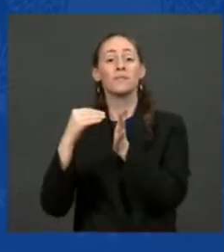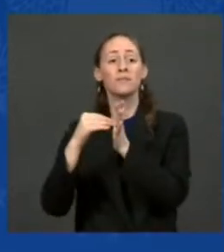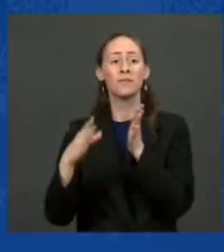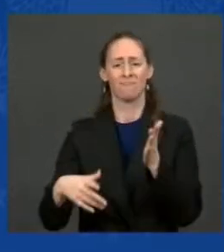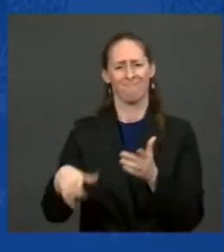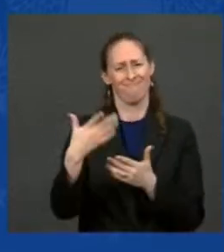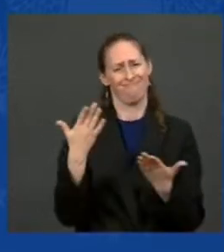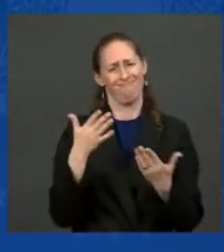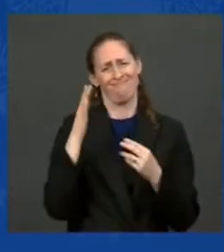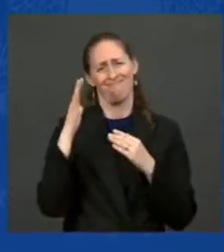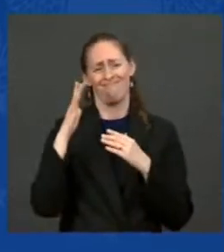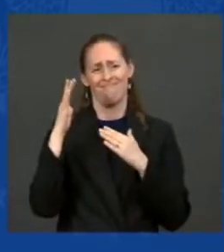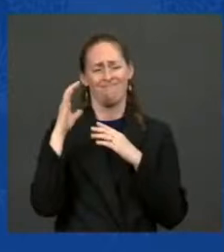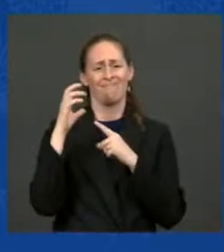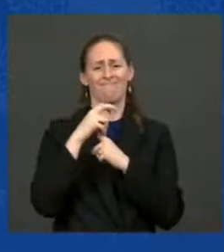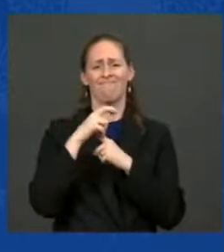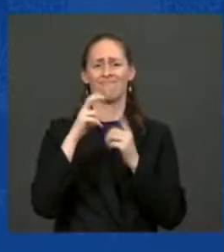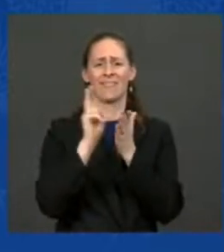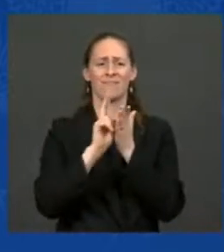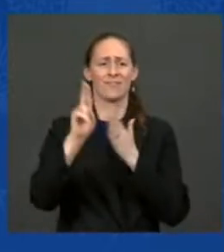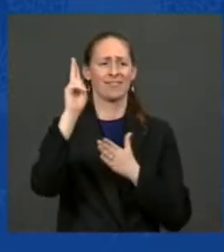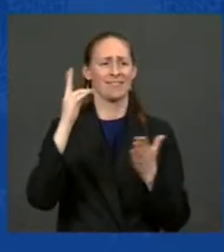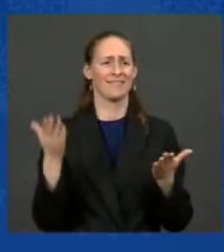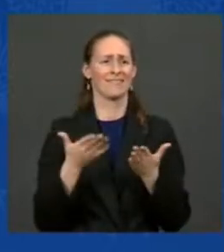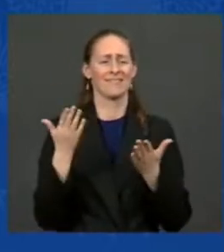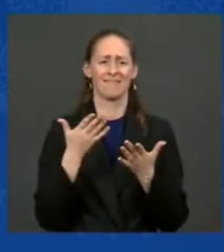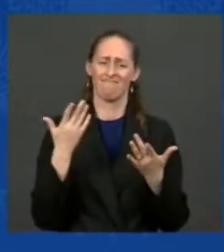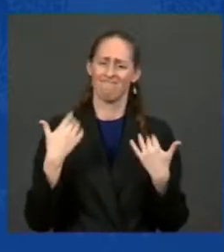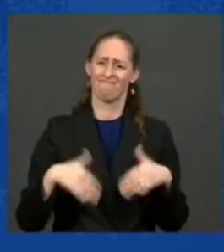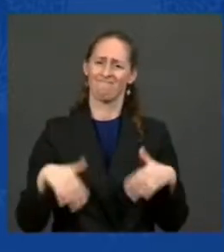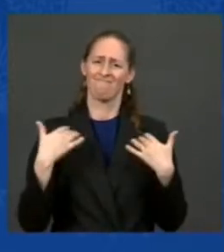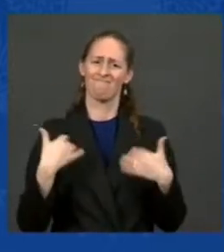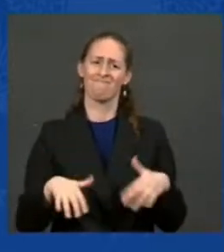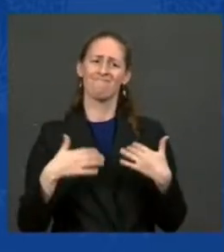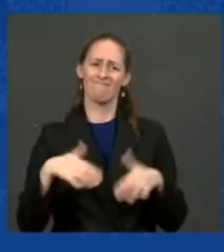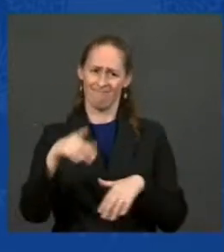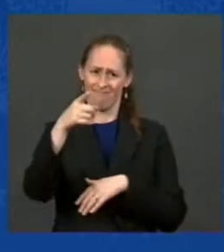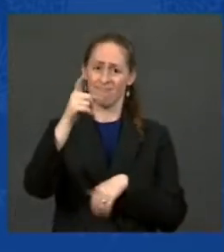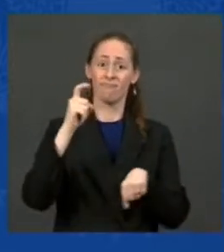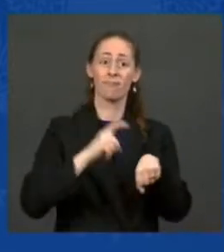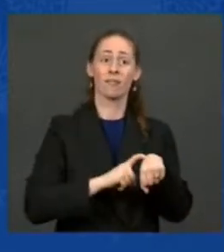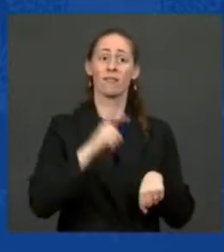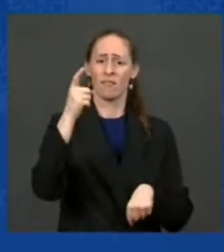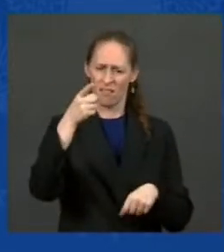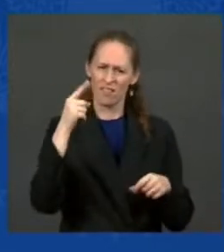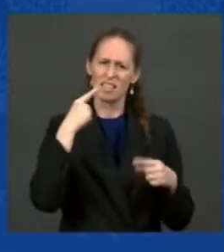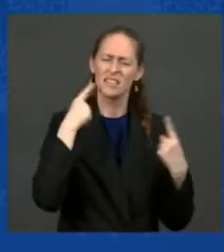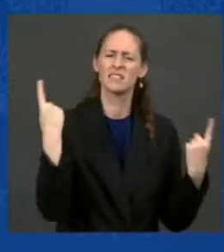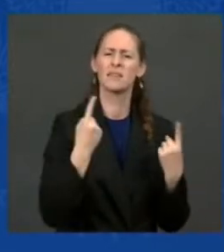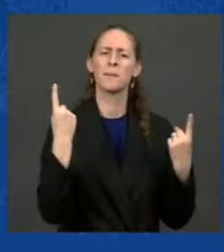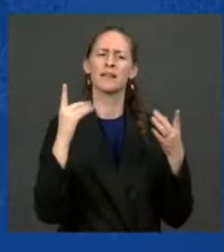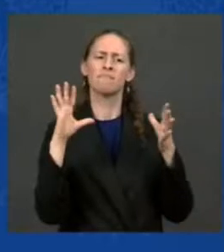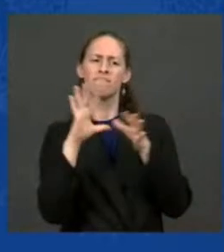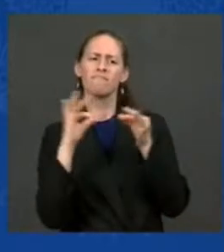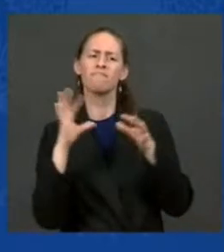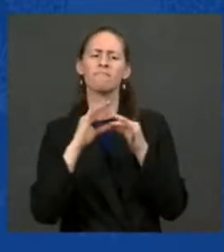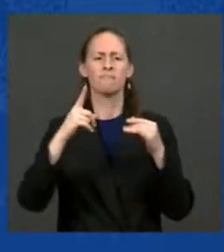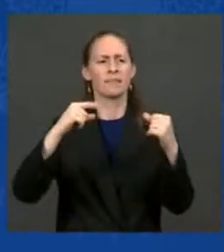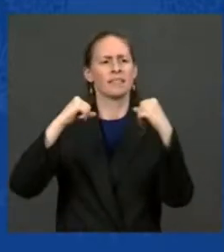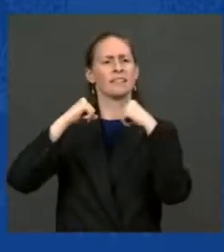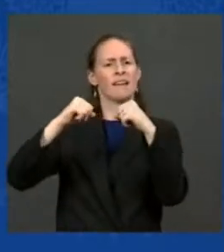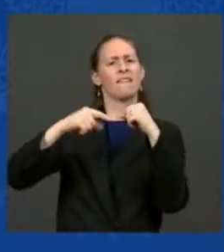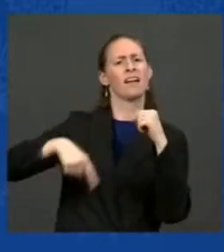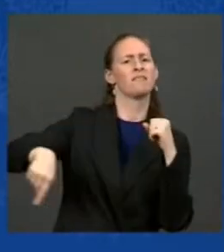there's no reason why you will not be doing what I'm doing as President of the United States, standing here speaking to audiences from